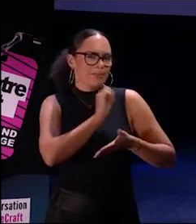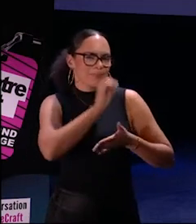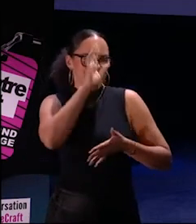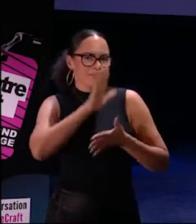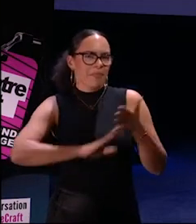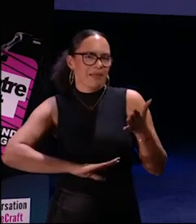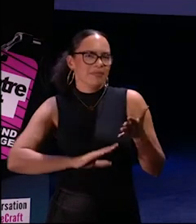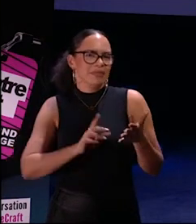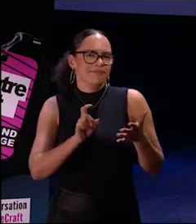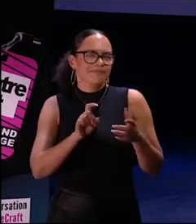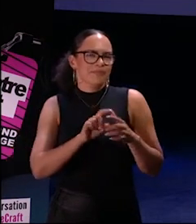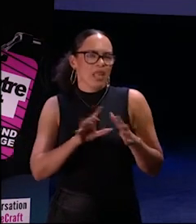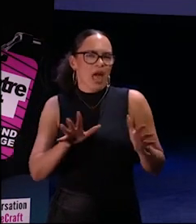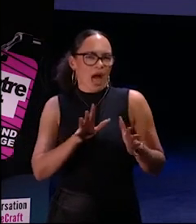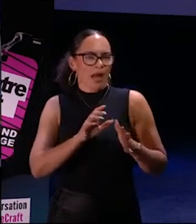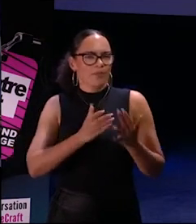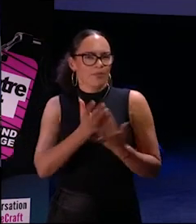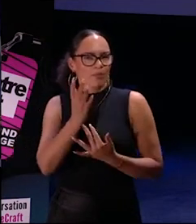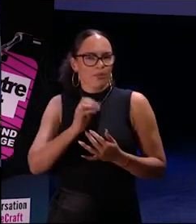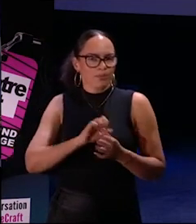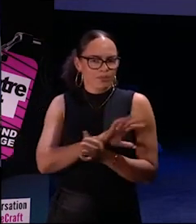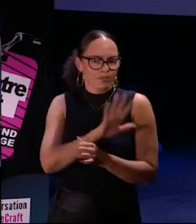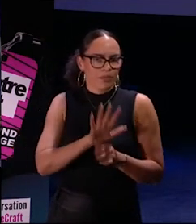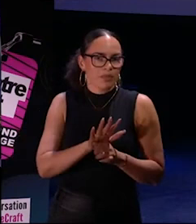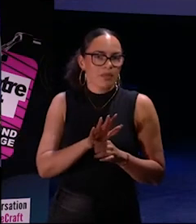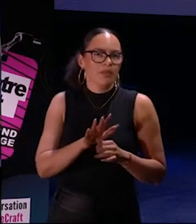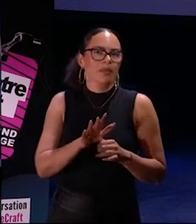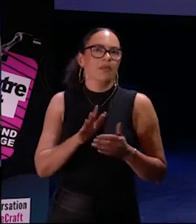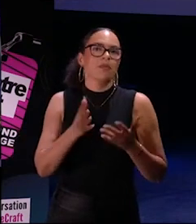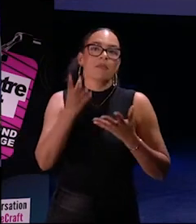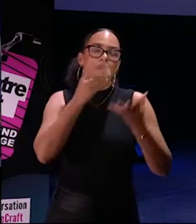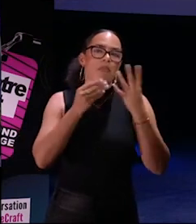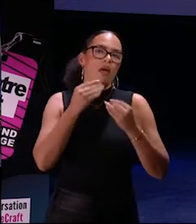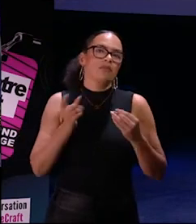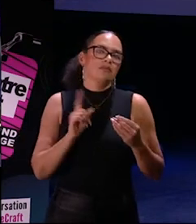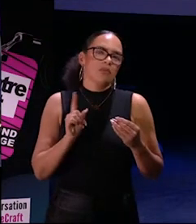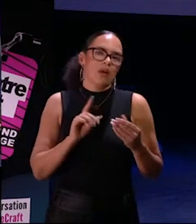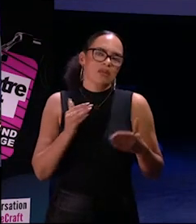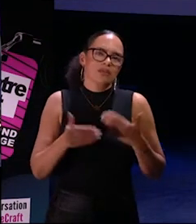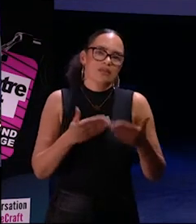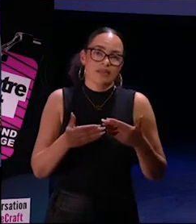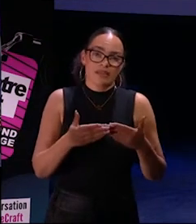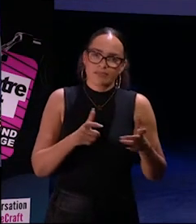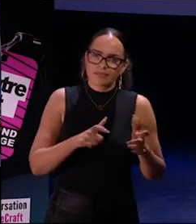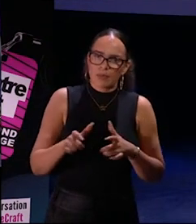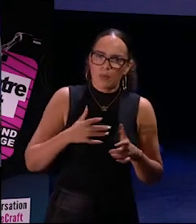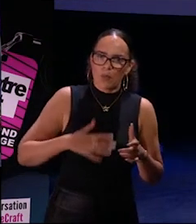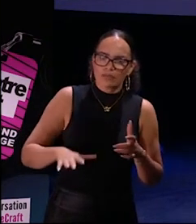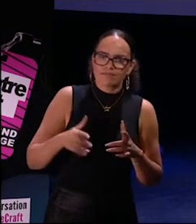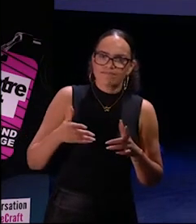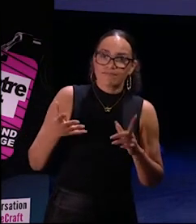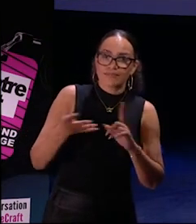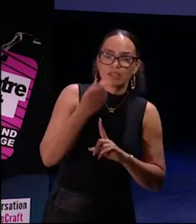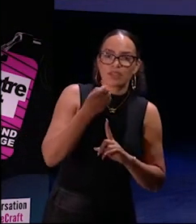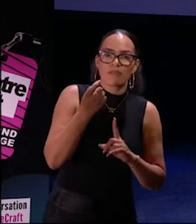like and sort of, and what have we learned from that process, and what is there still to do? I think probably, Paulie, should we